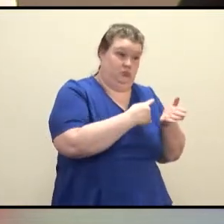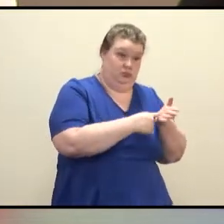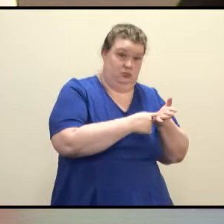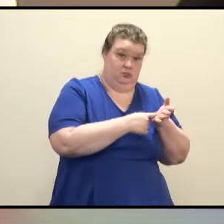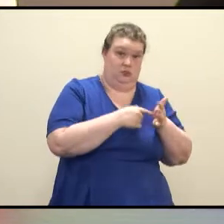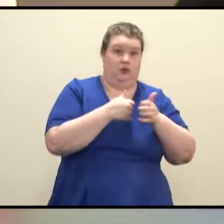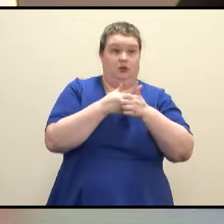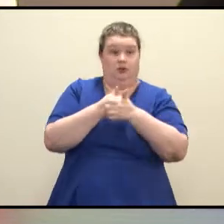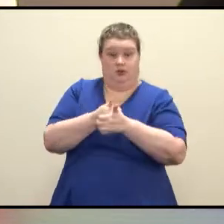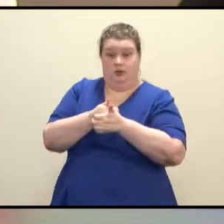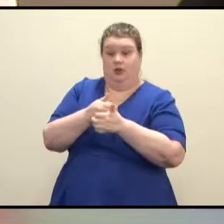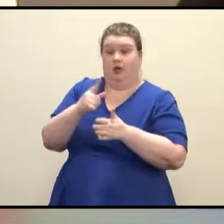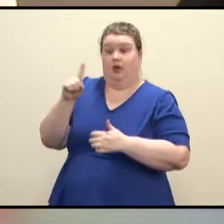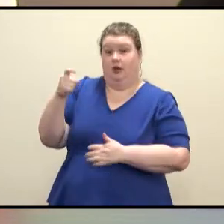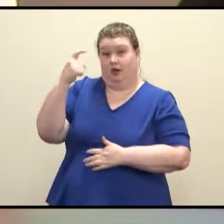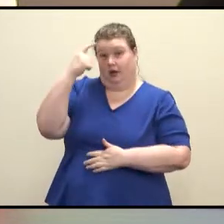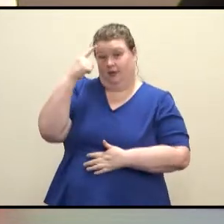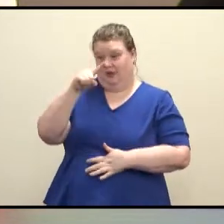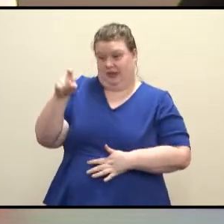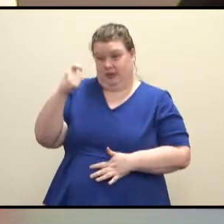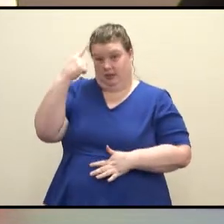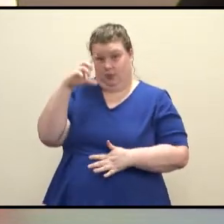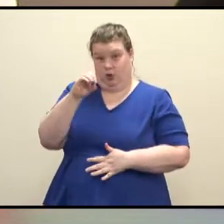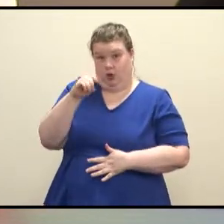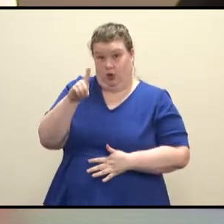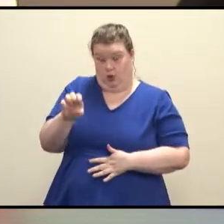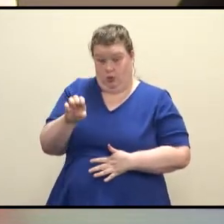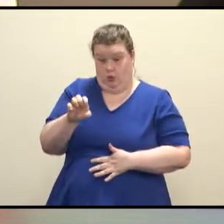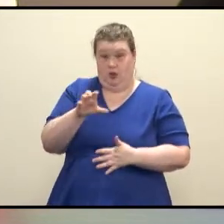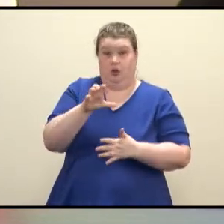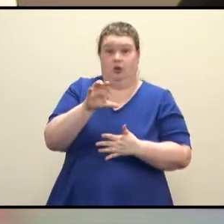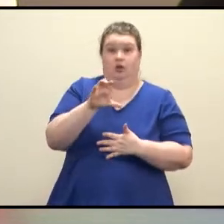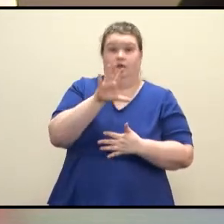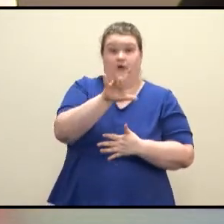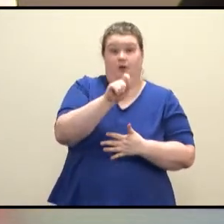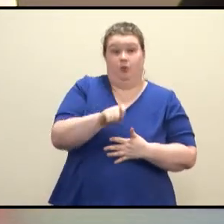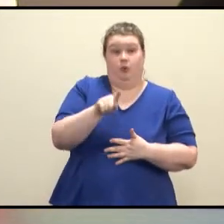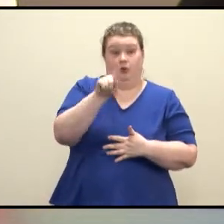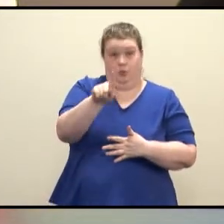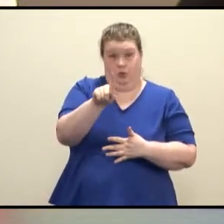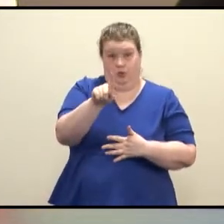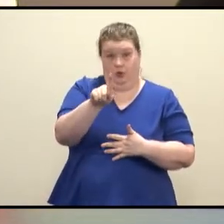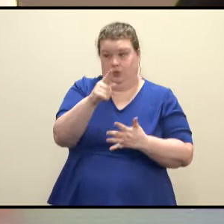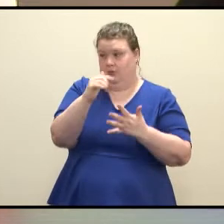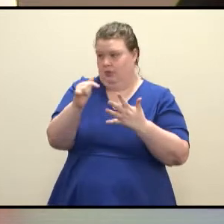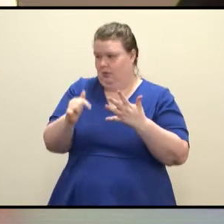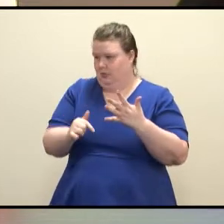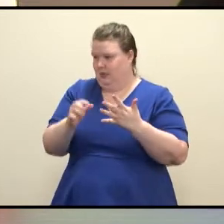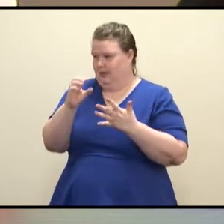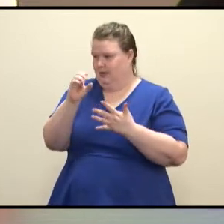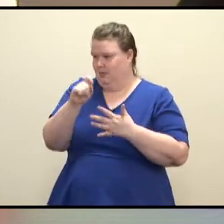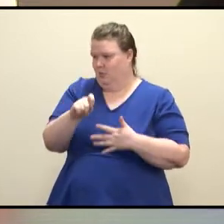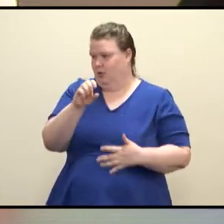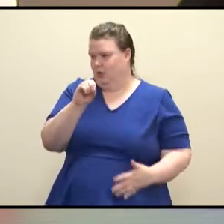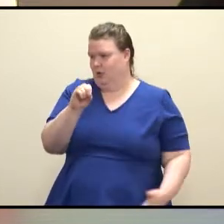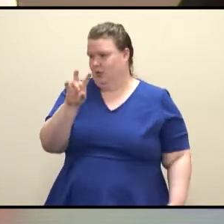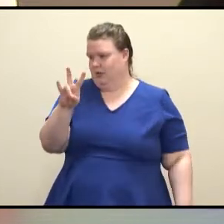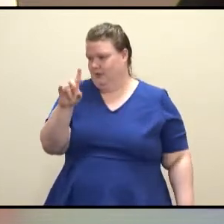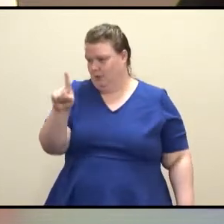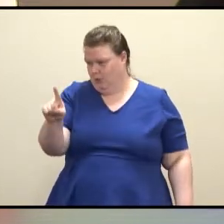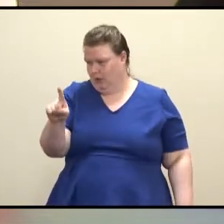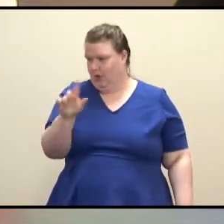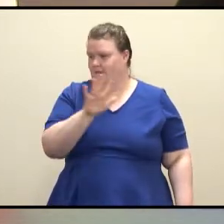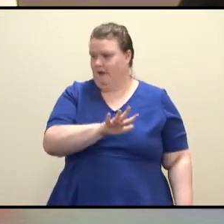Act, Texas Government Code, Chapter 551 on items 551.071 and